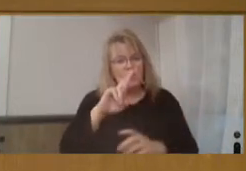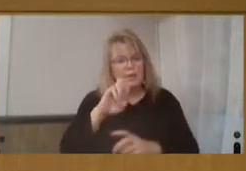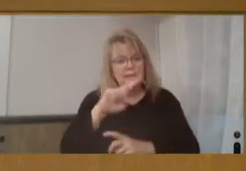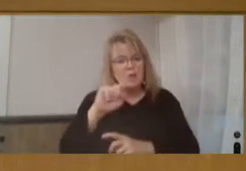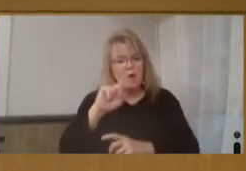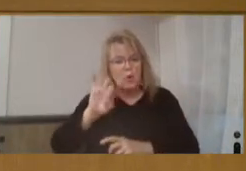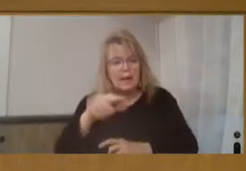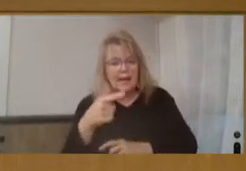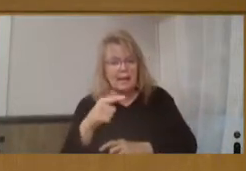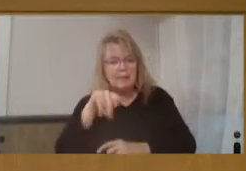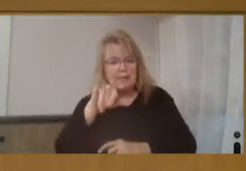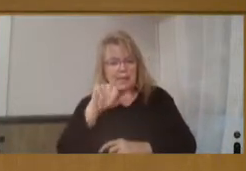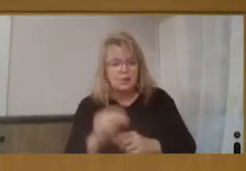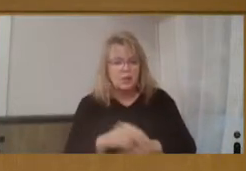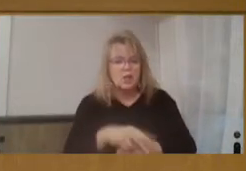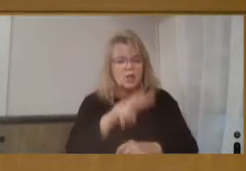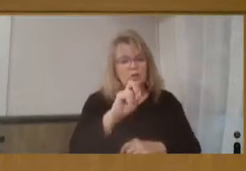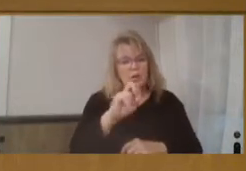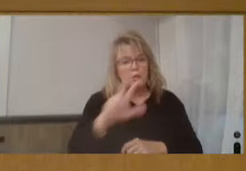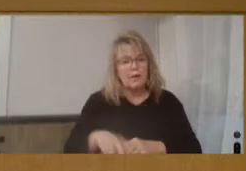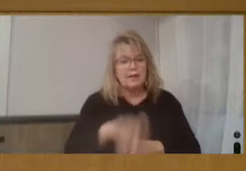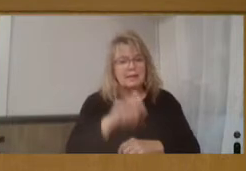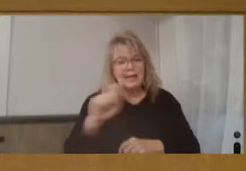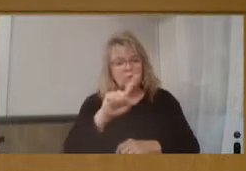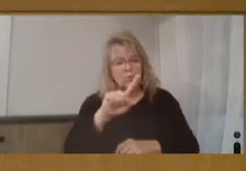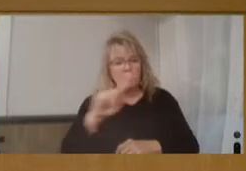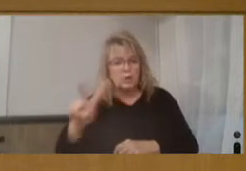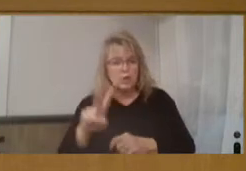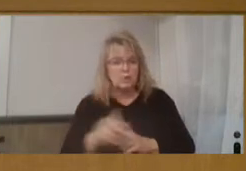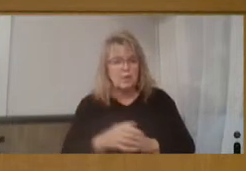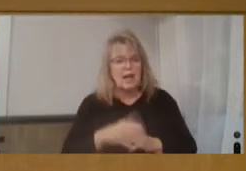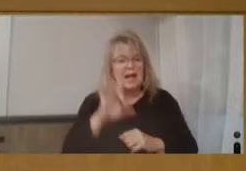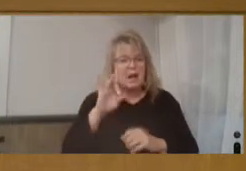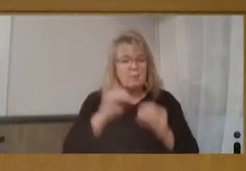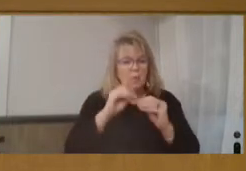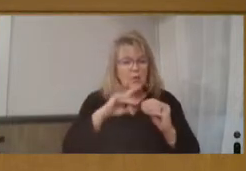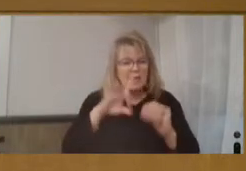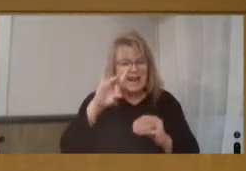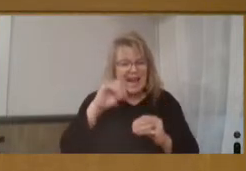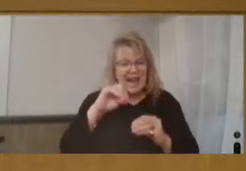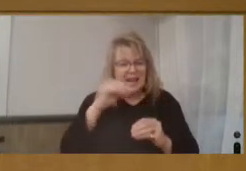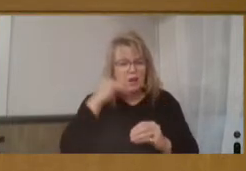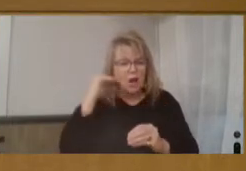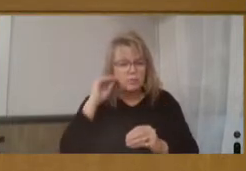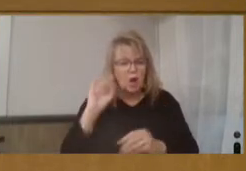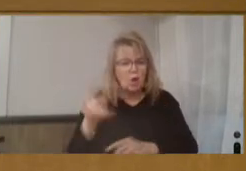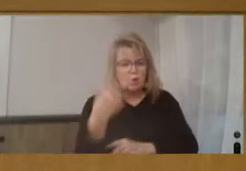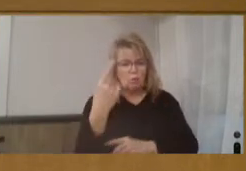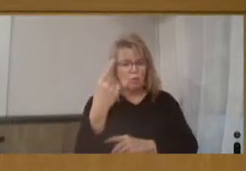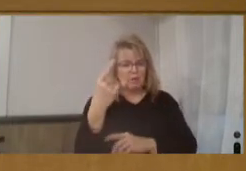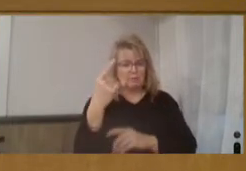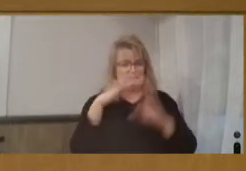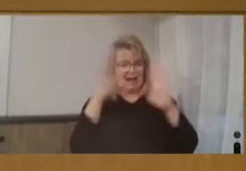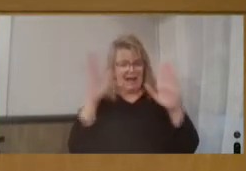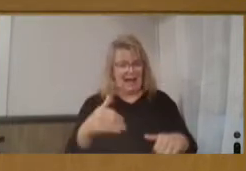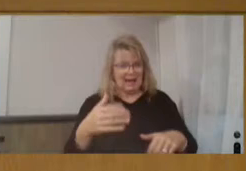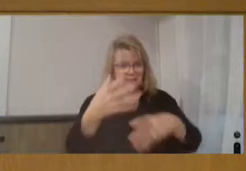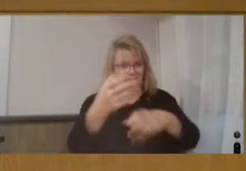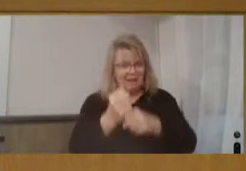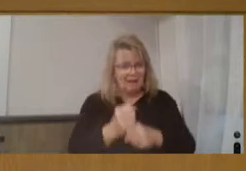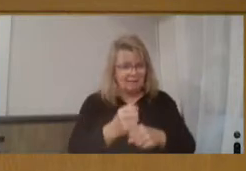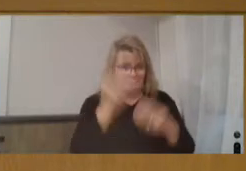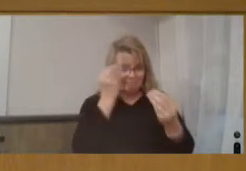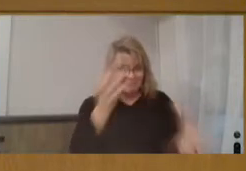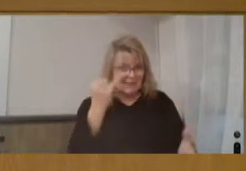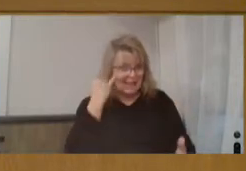2023-112. Out of the 80-plus homes in our neighborhood, only one resident received a notice. Had that one resident not